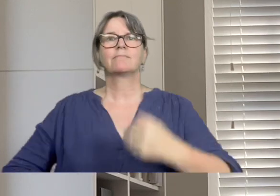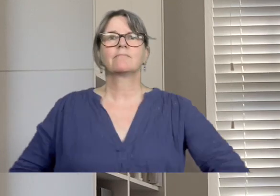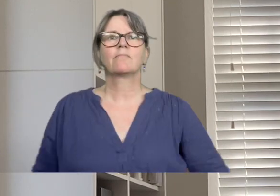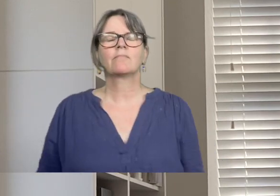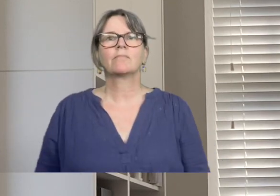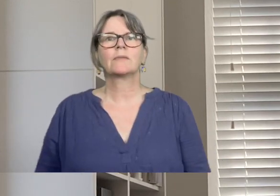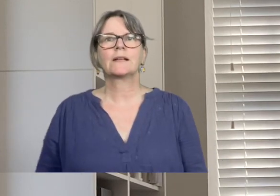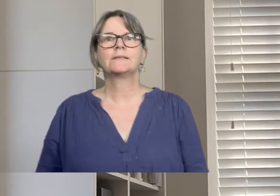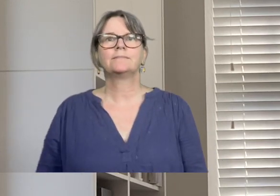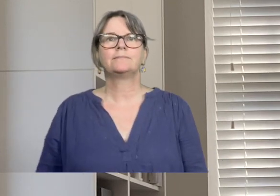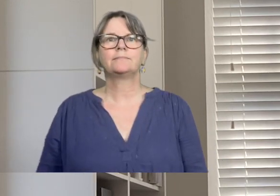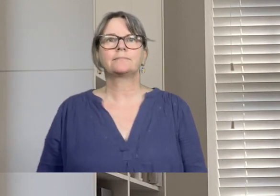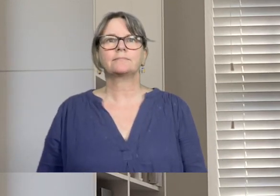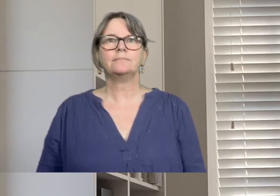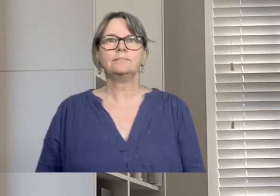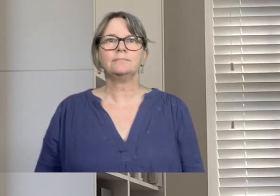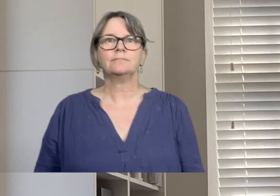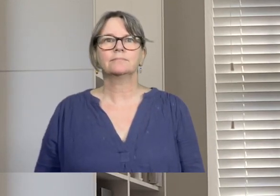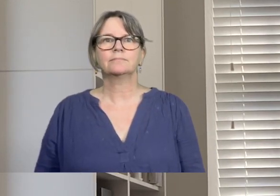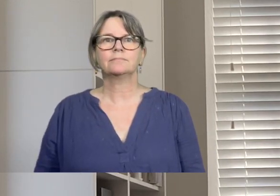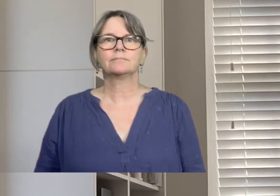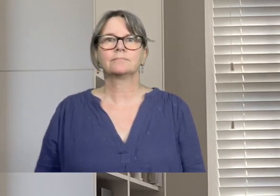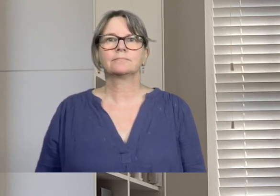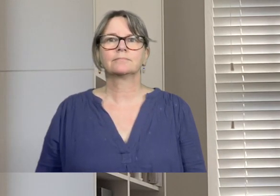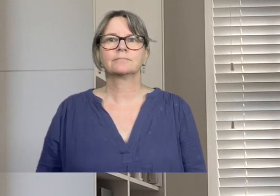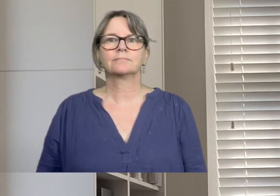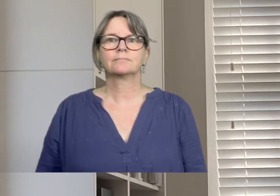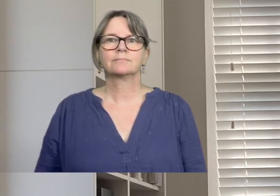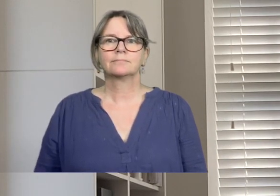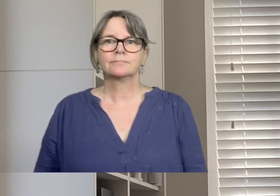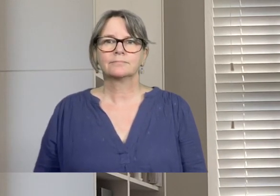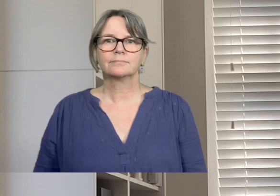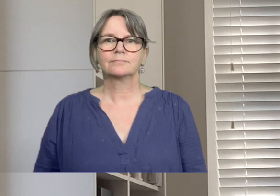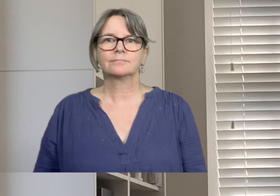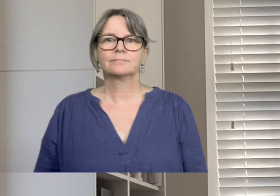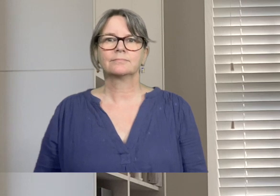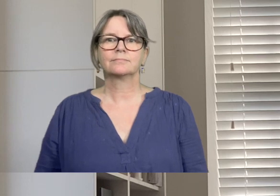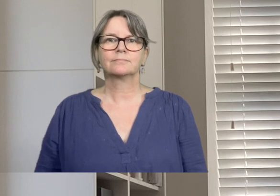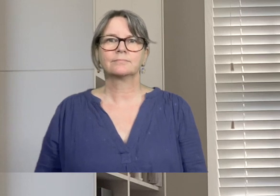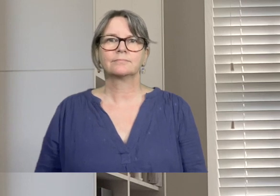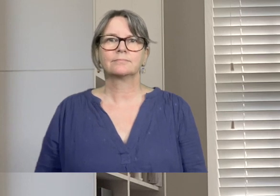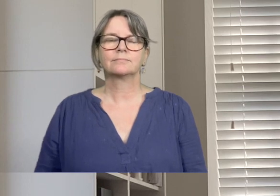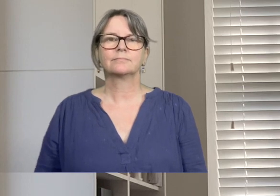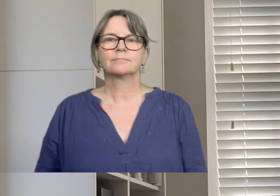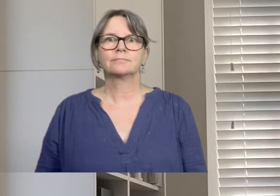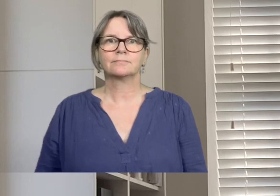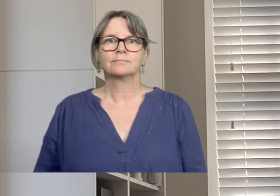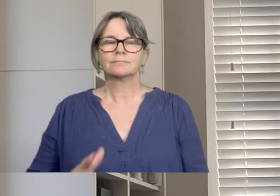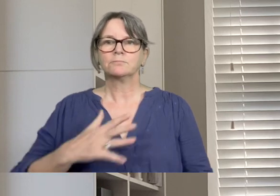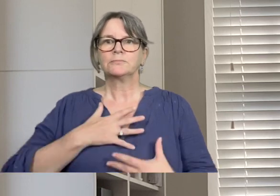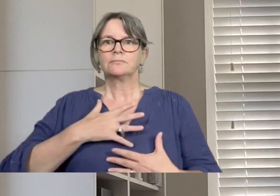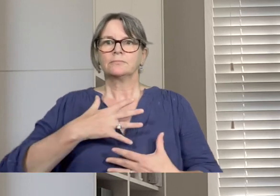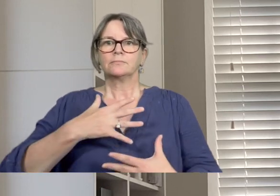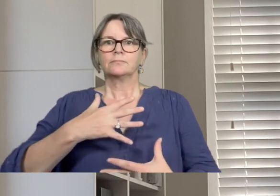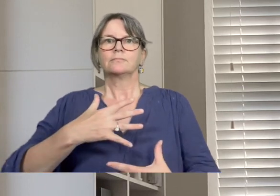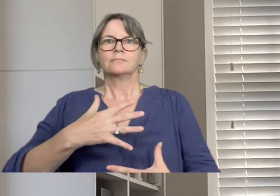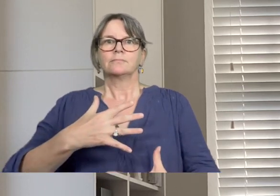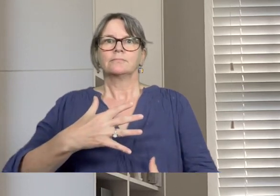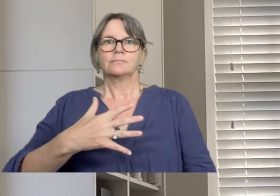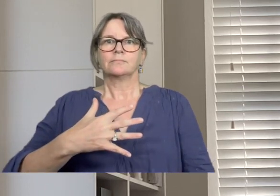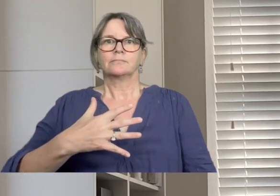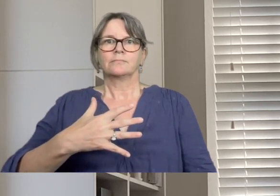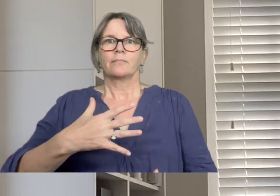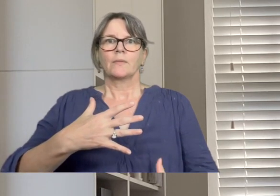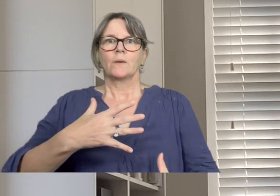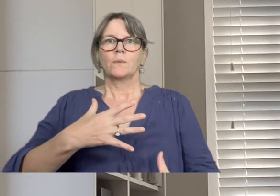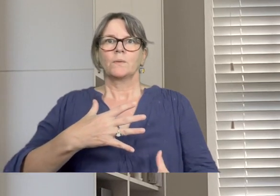going to anchor that hip into the mat. The supporting leg's just going to feel open and rested. We're going to let the toes fall towards us. We're going to take a breath